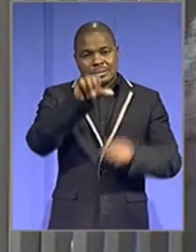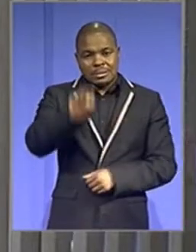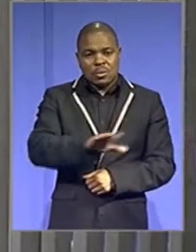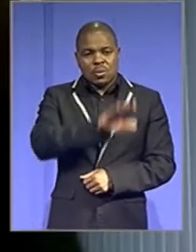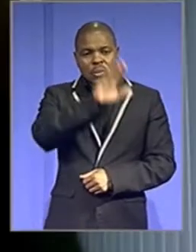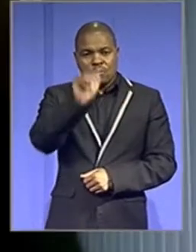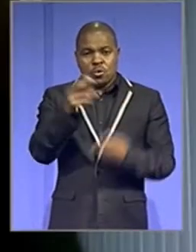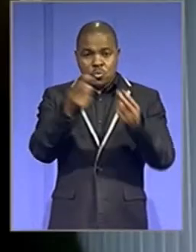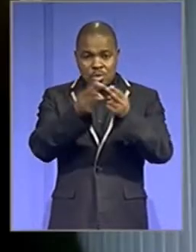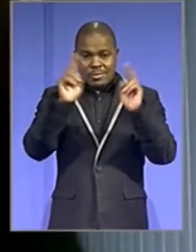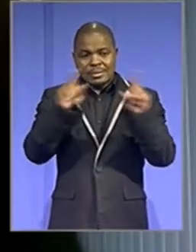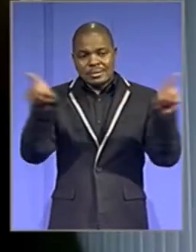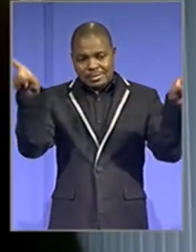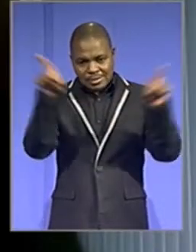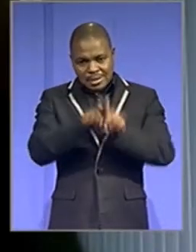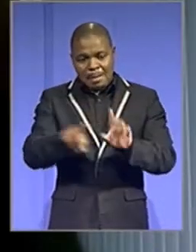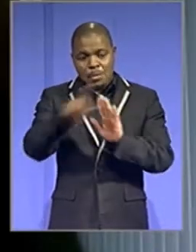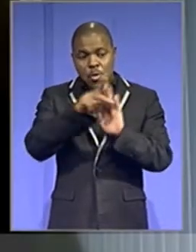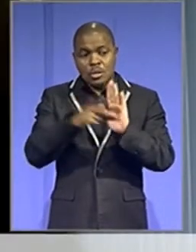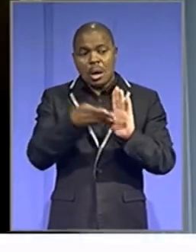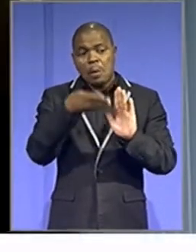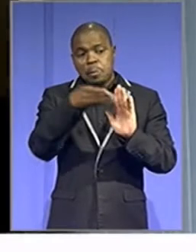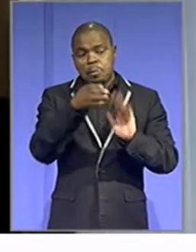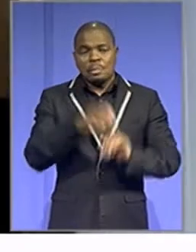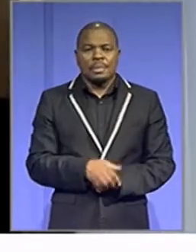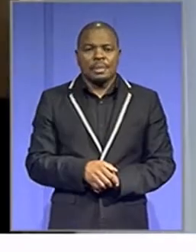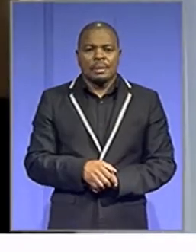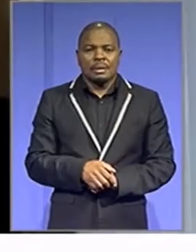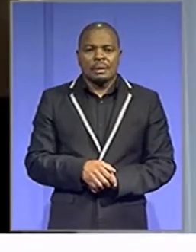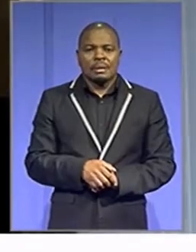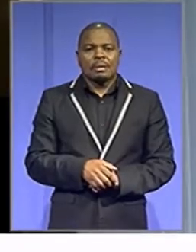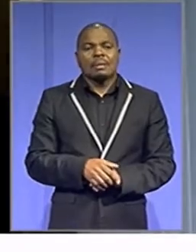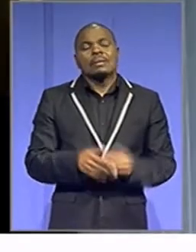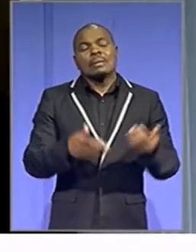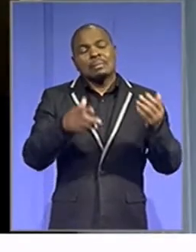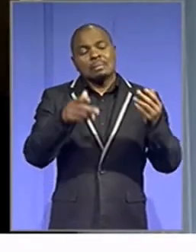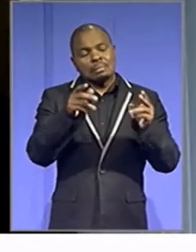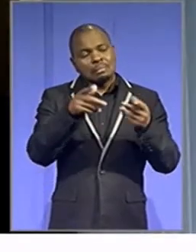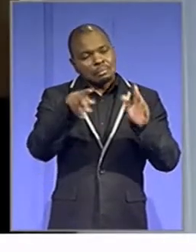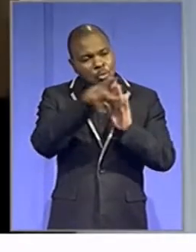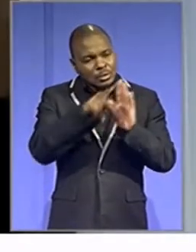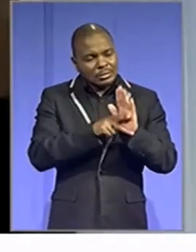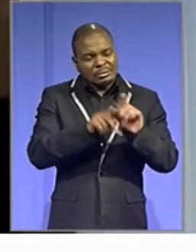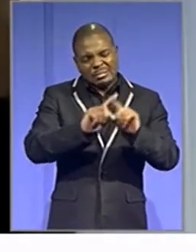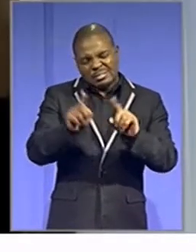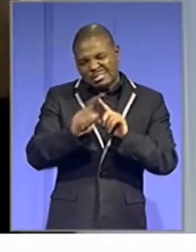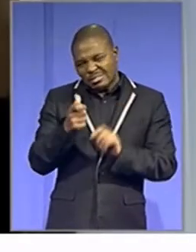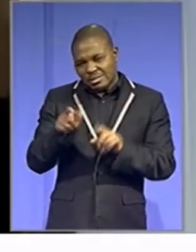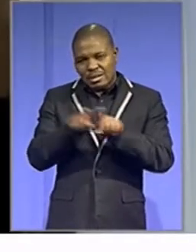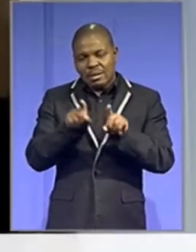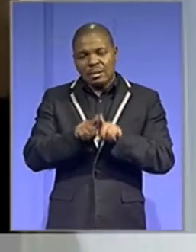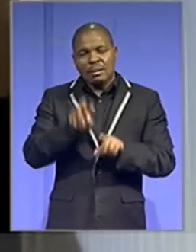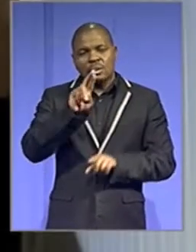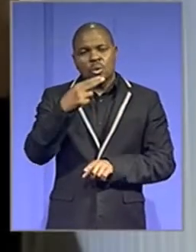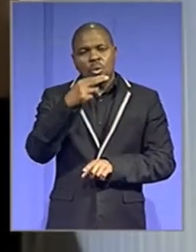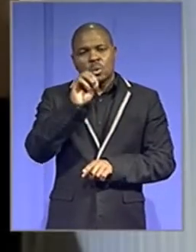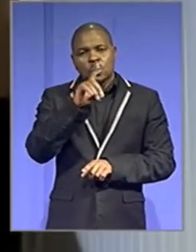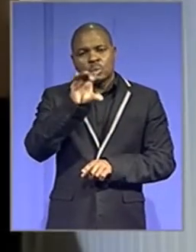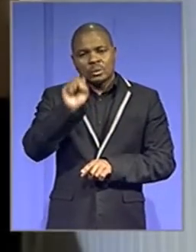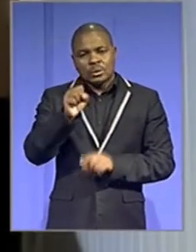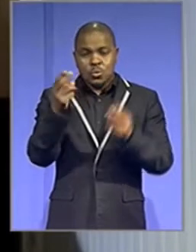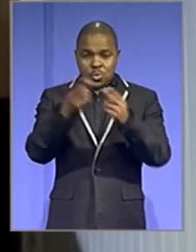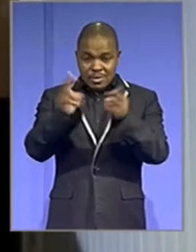similar policies. These policies vary in intensity, with some, such as Rhodes University, going